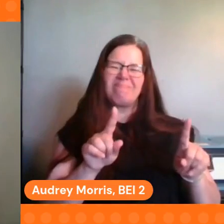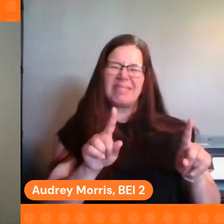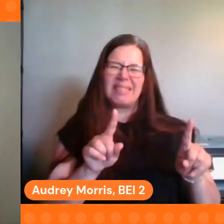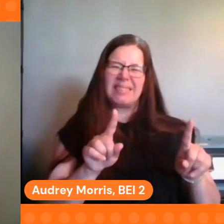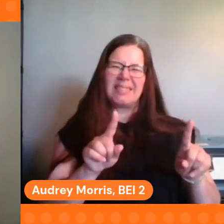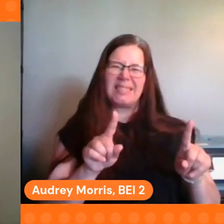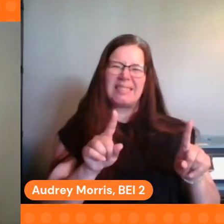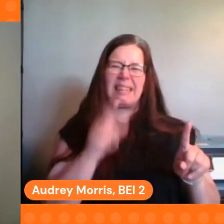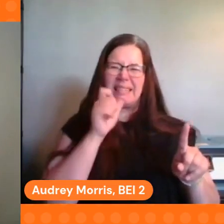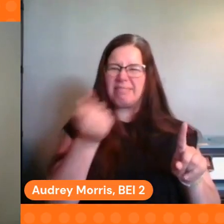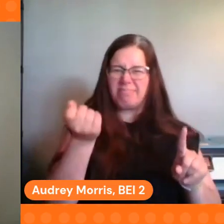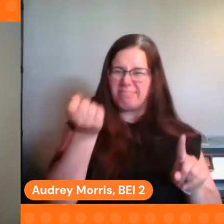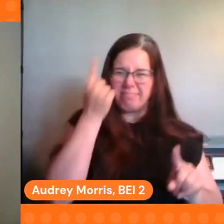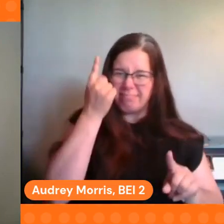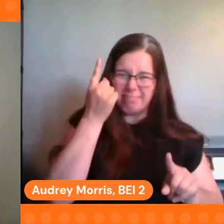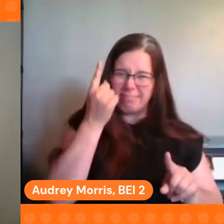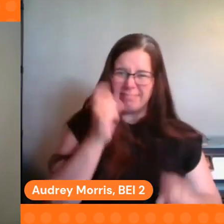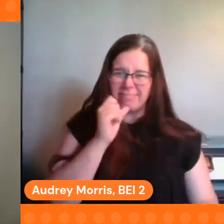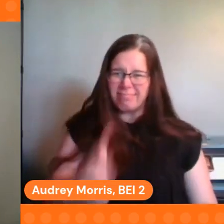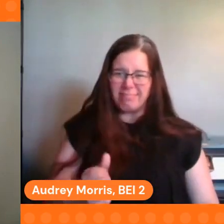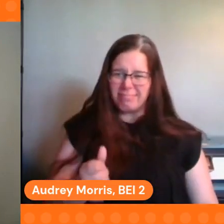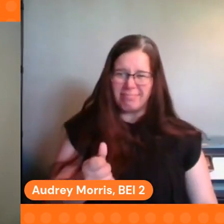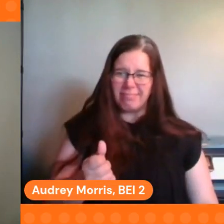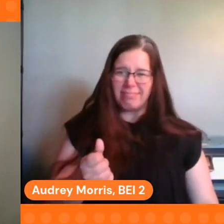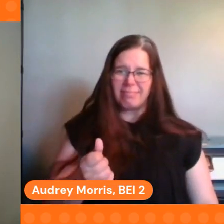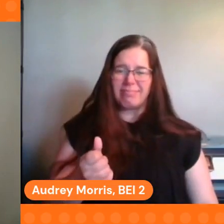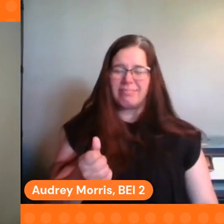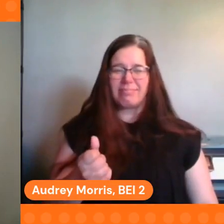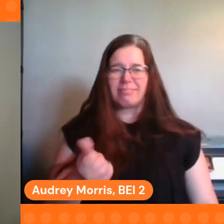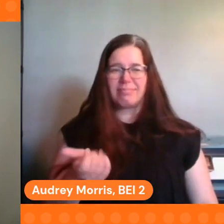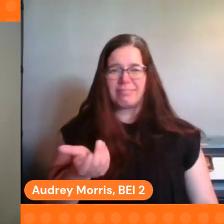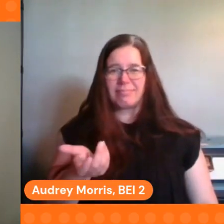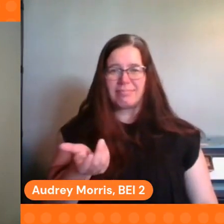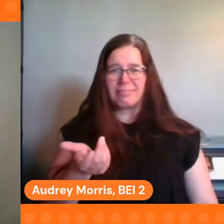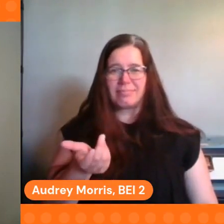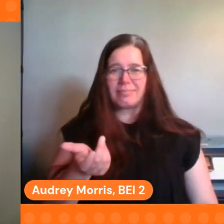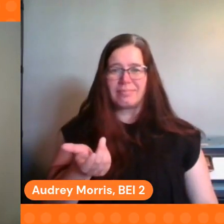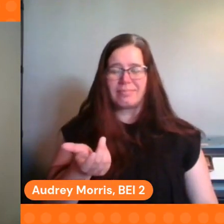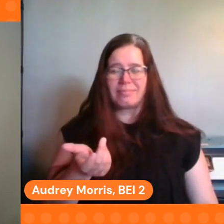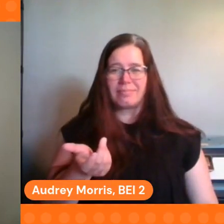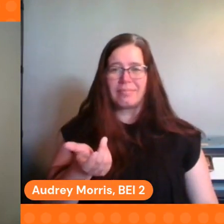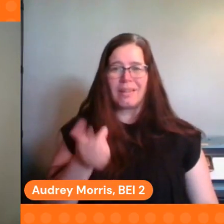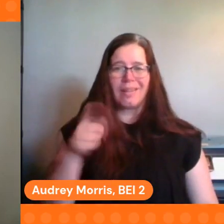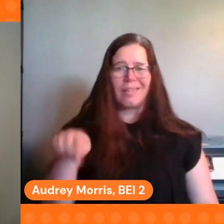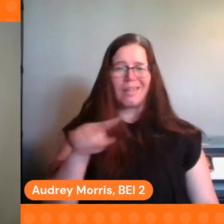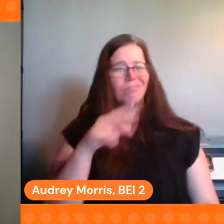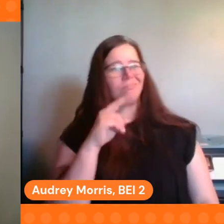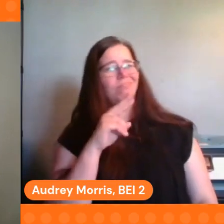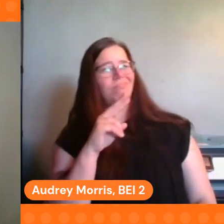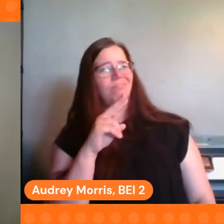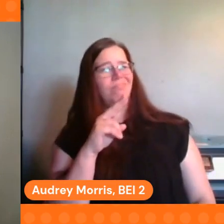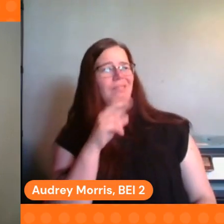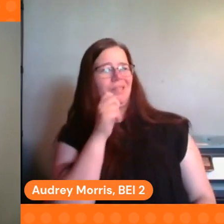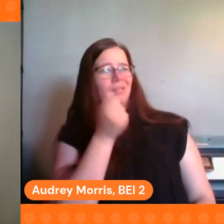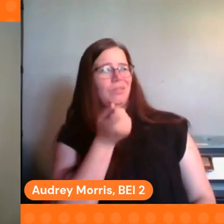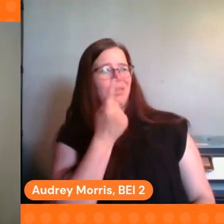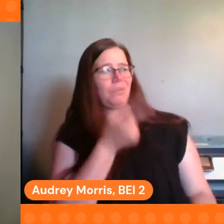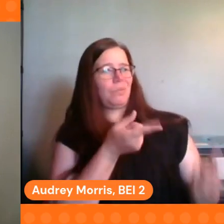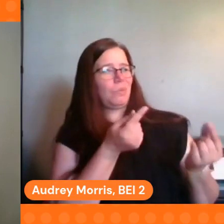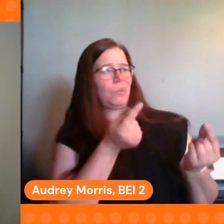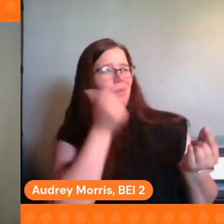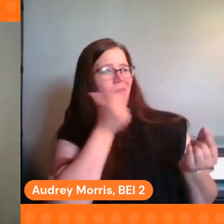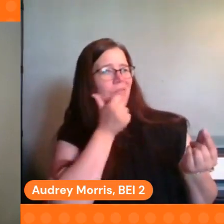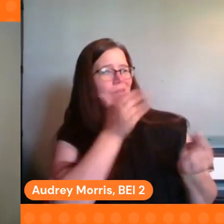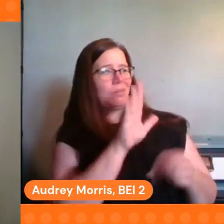penny didn't drop, the light bulb didn't light up, whatever sort of metaphor you want to use. They didn't really understand what I did when I went to work every day.